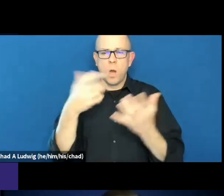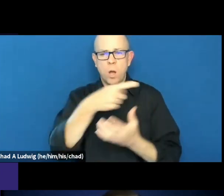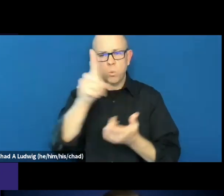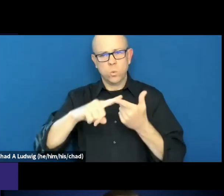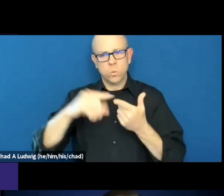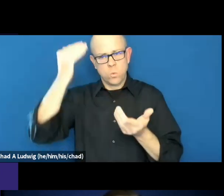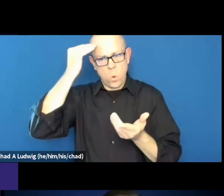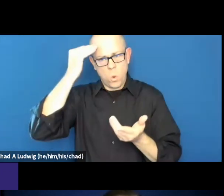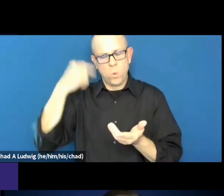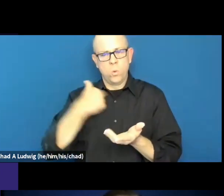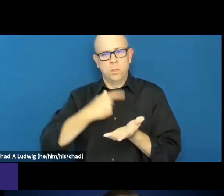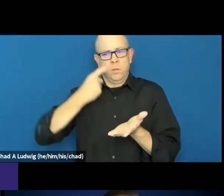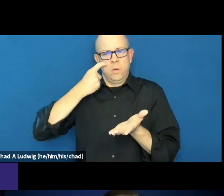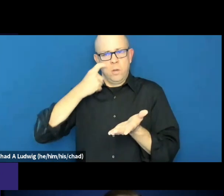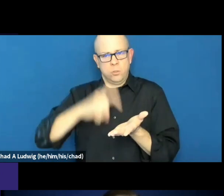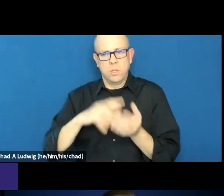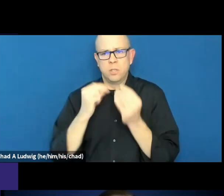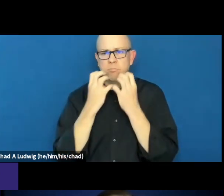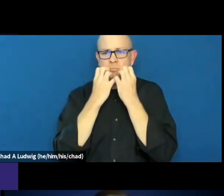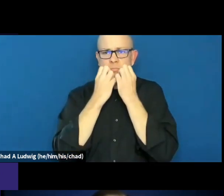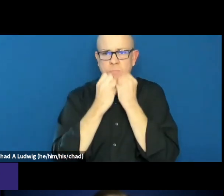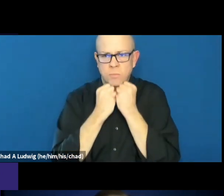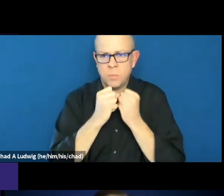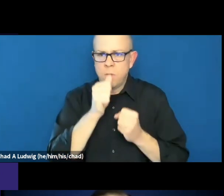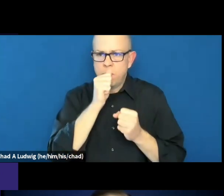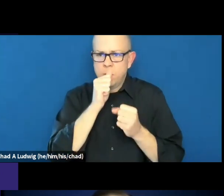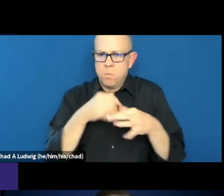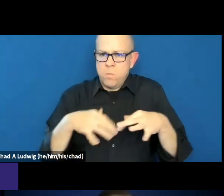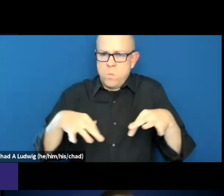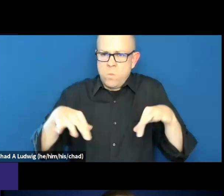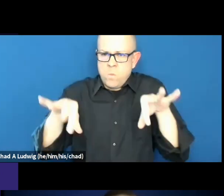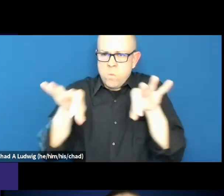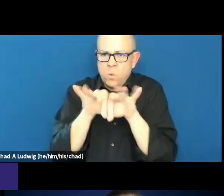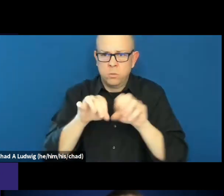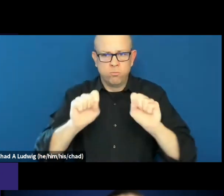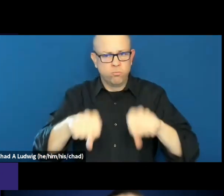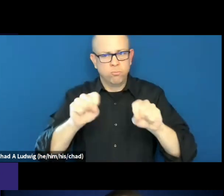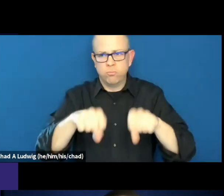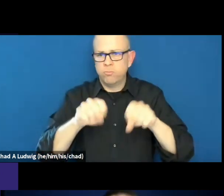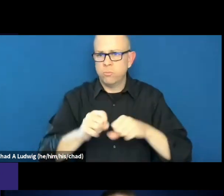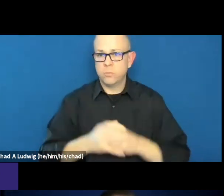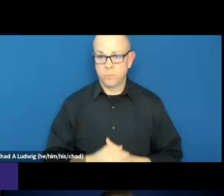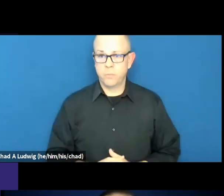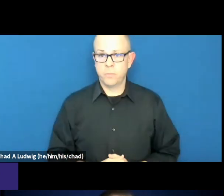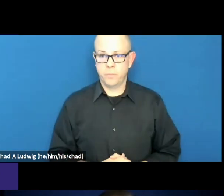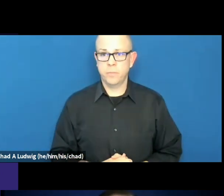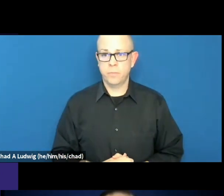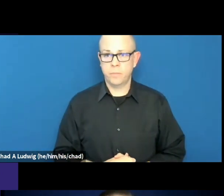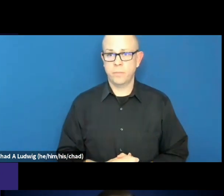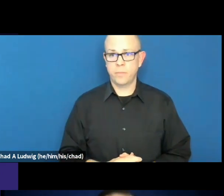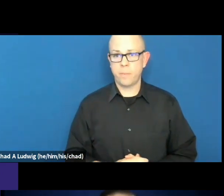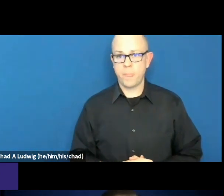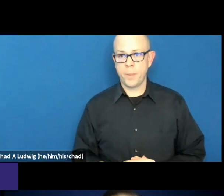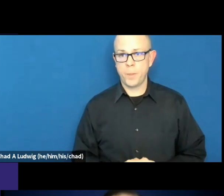and then we won't contact that other person. So it's very important that we acknowledge and understand the value and importance of confidentiality and keeping